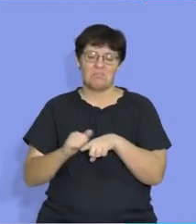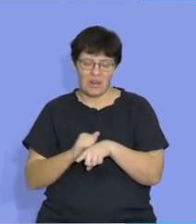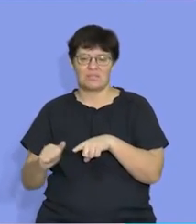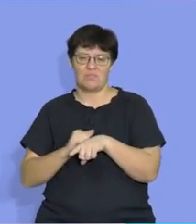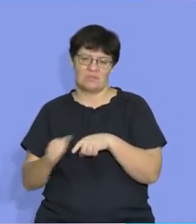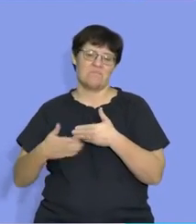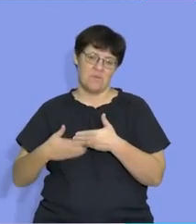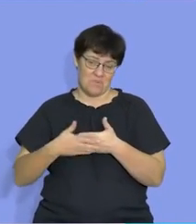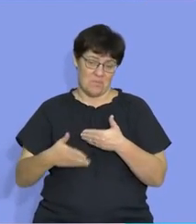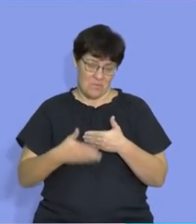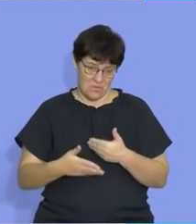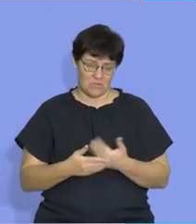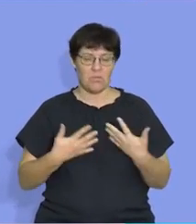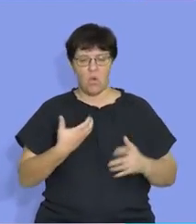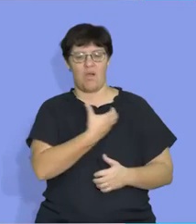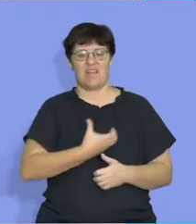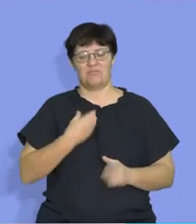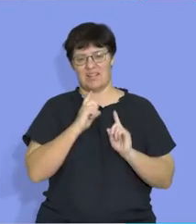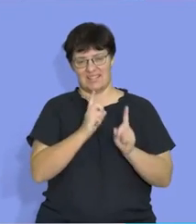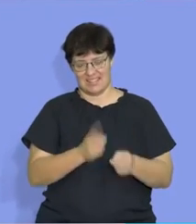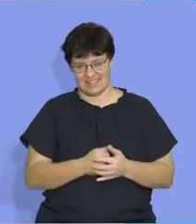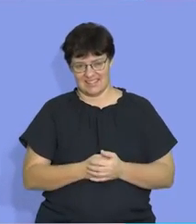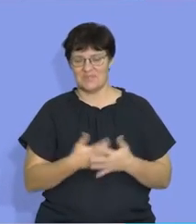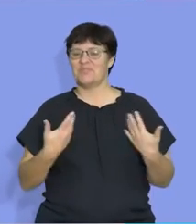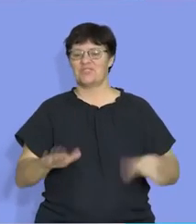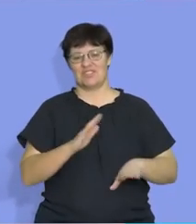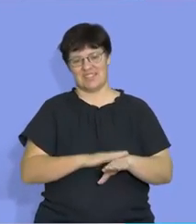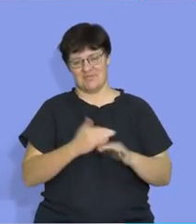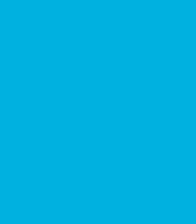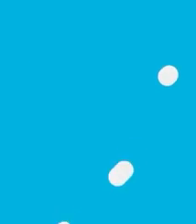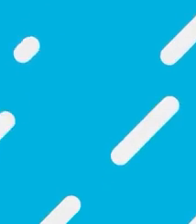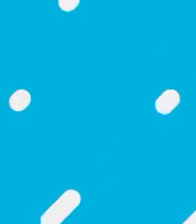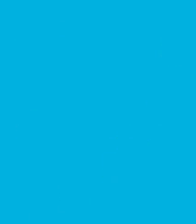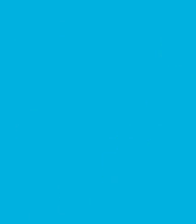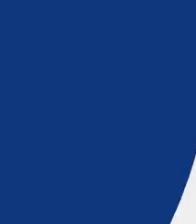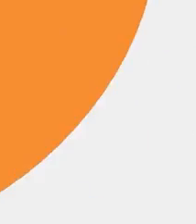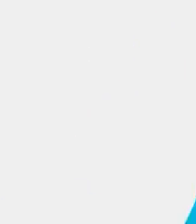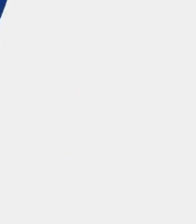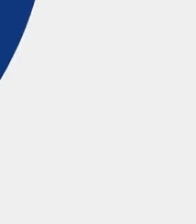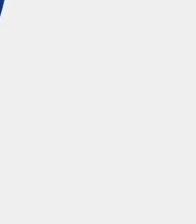that you become more comfortable. That's the time we had for today. Goodbye.